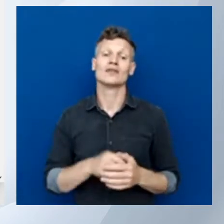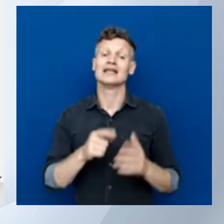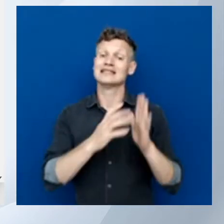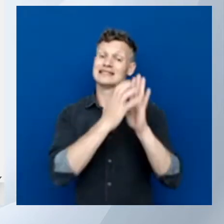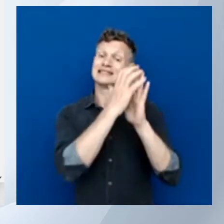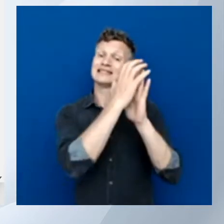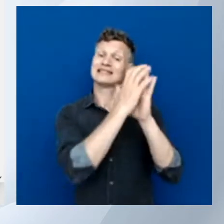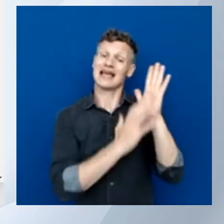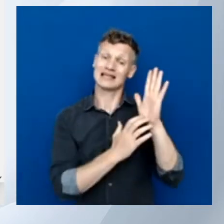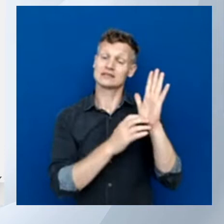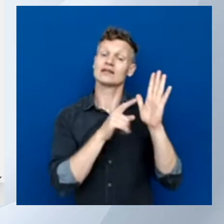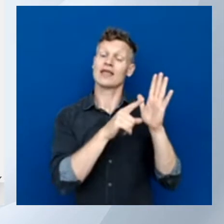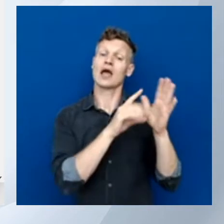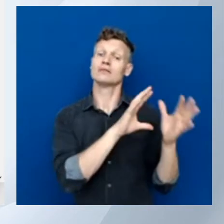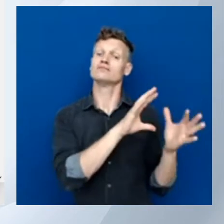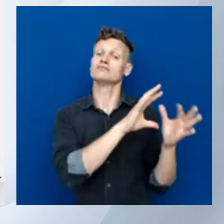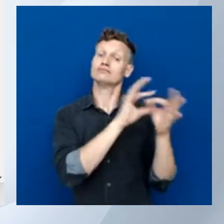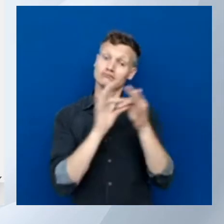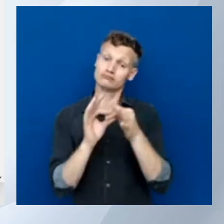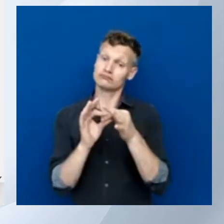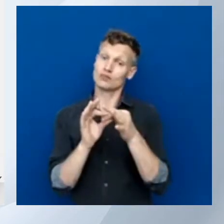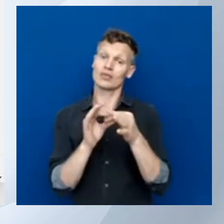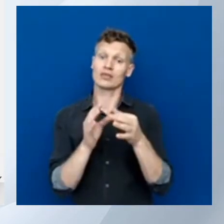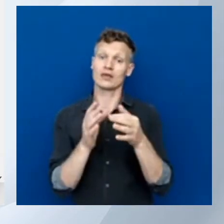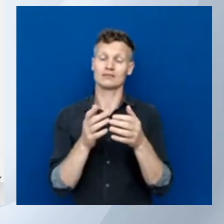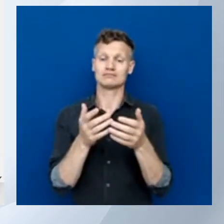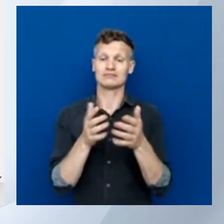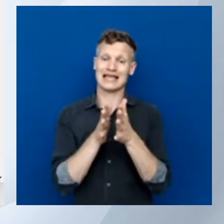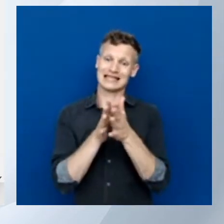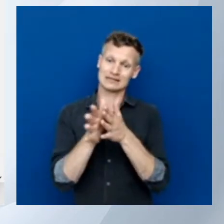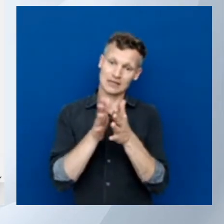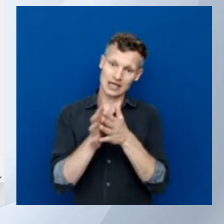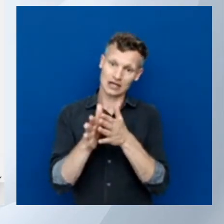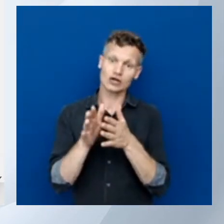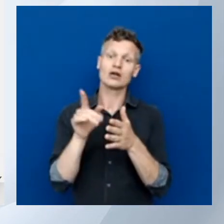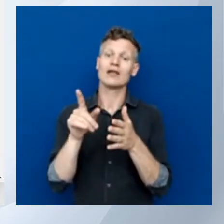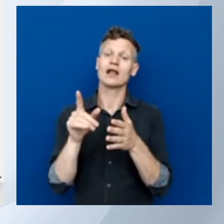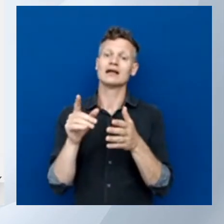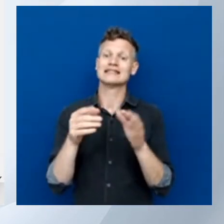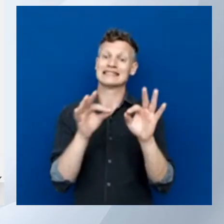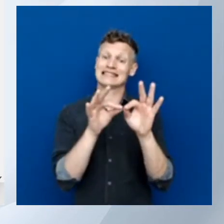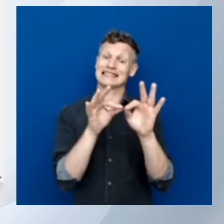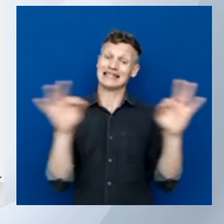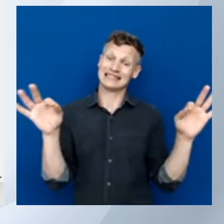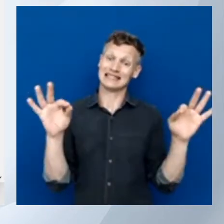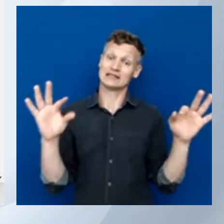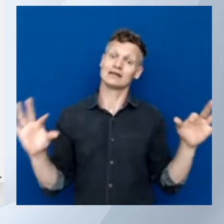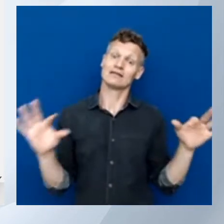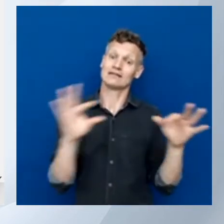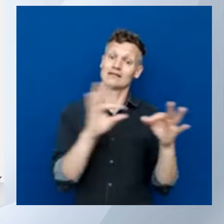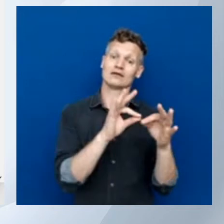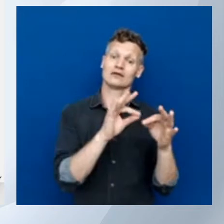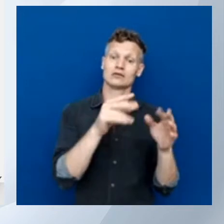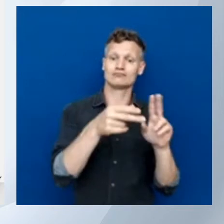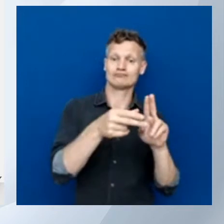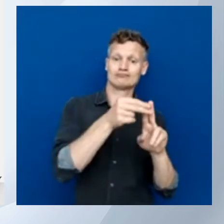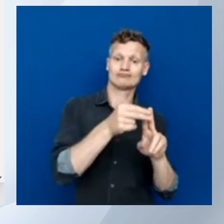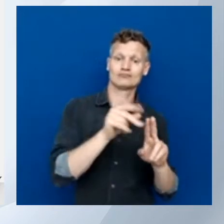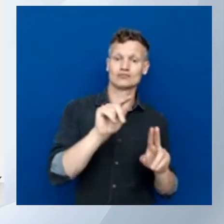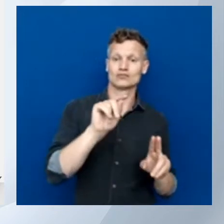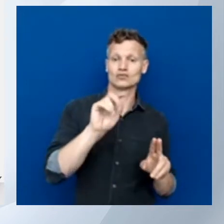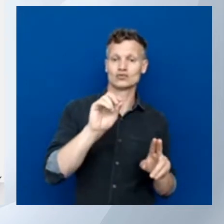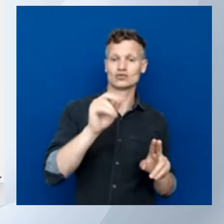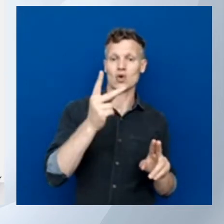the BERT tokenizer. Right, the developer must provide the Unified Information Explainer a trained